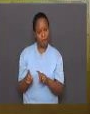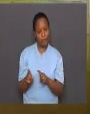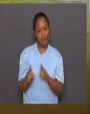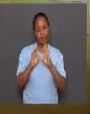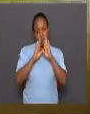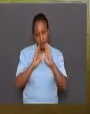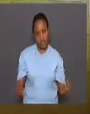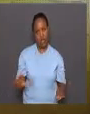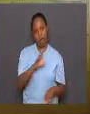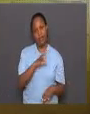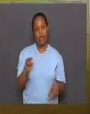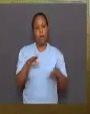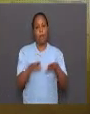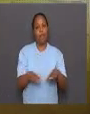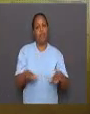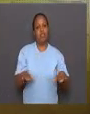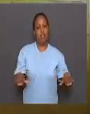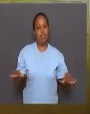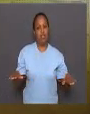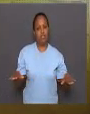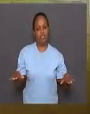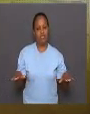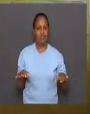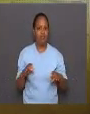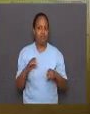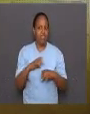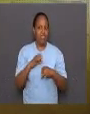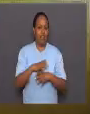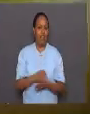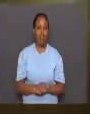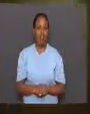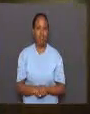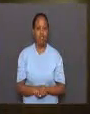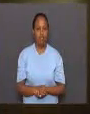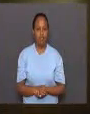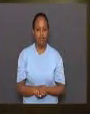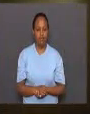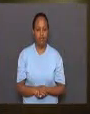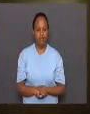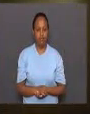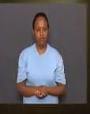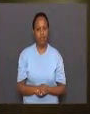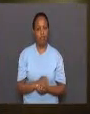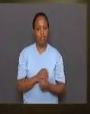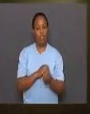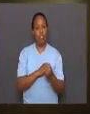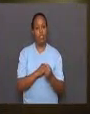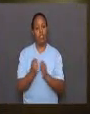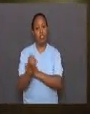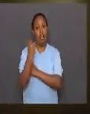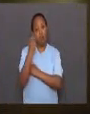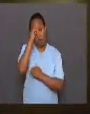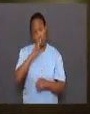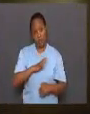the opportunity to take advantage of the weak. The word